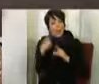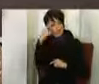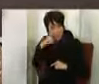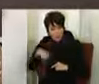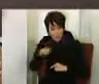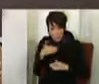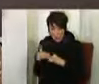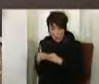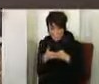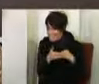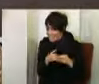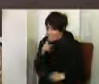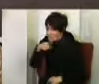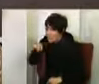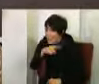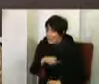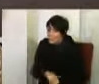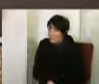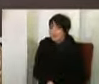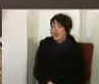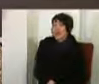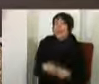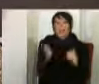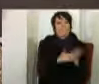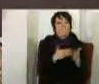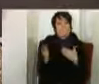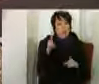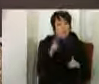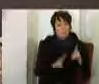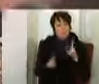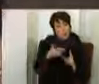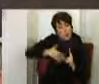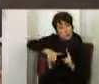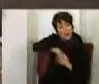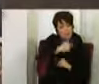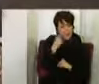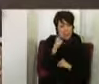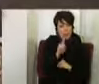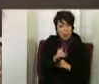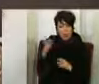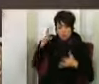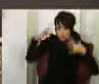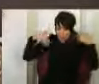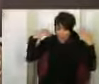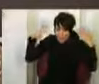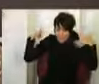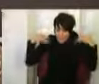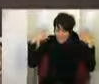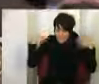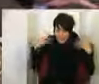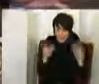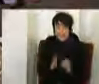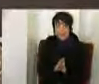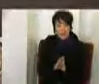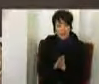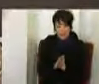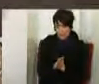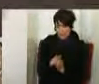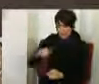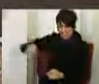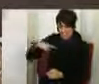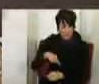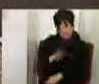is leading you. And even though people around you might think you are crazy, and even if the people around you might